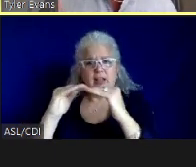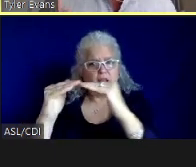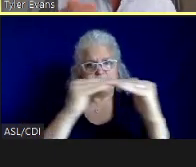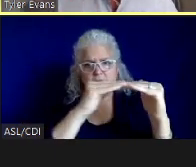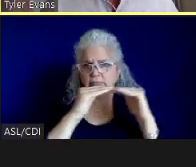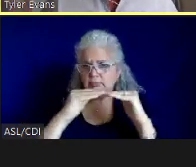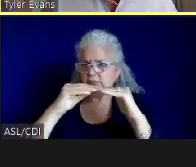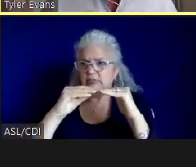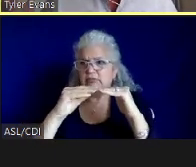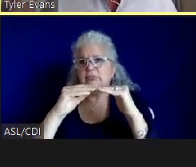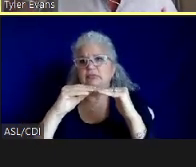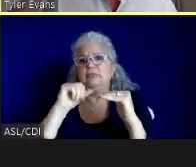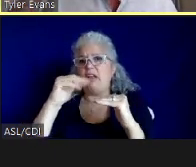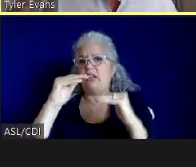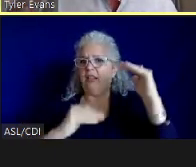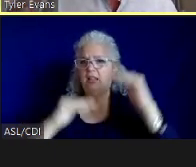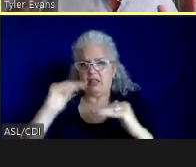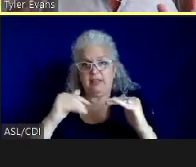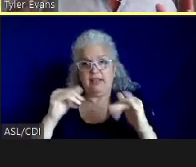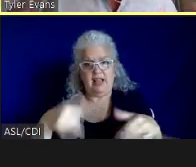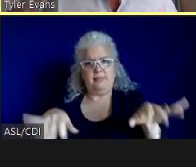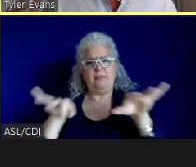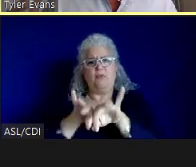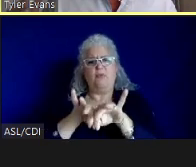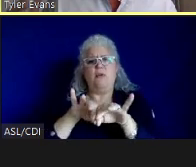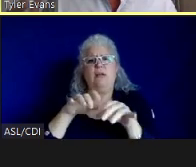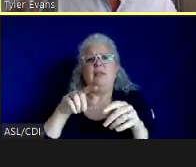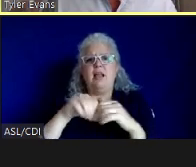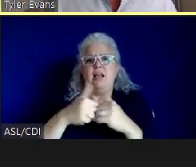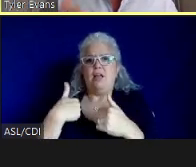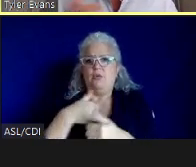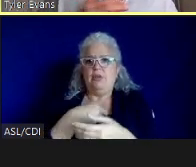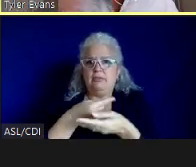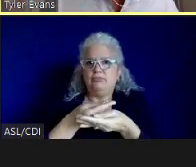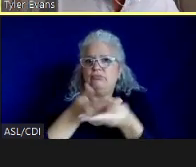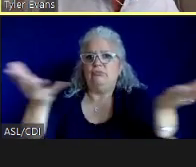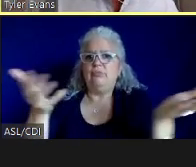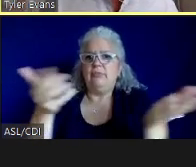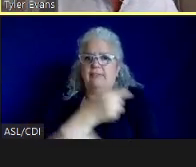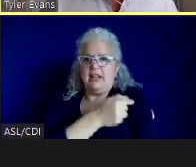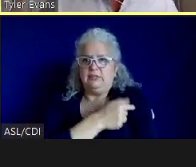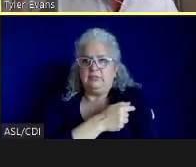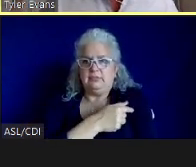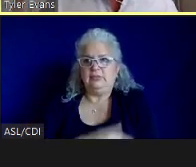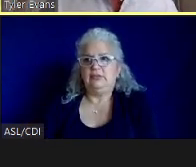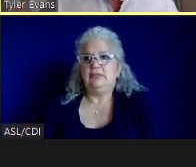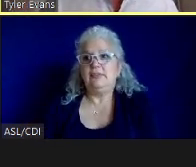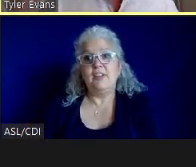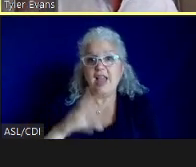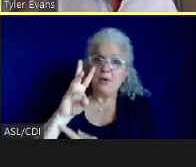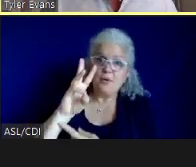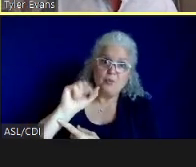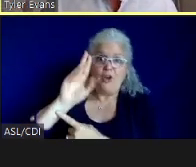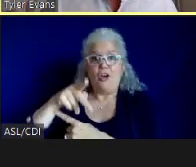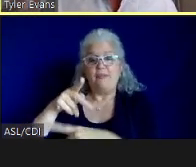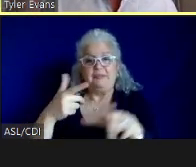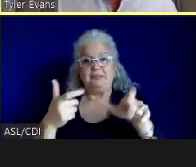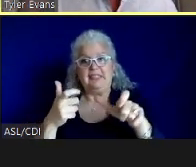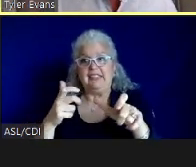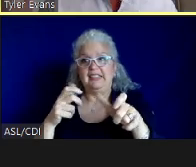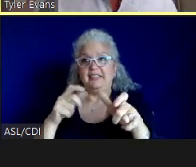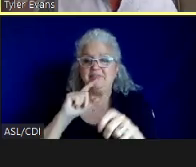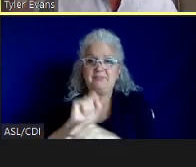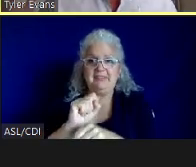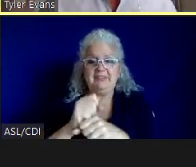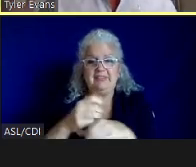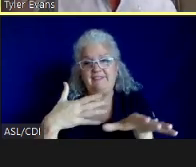And true to its word, warp speed. We started on December 15th. We got into the hospitals on that same day. December 16th, we were